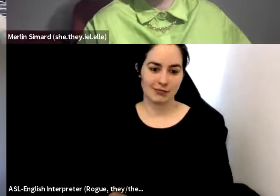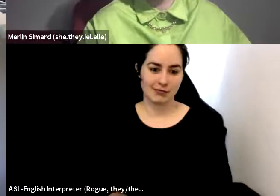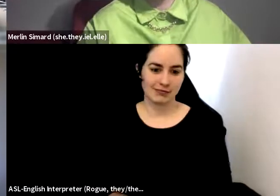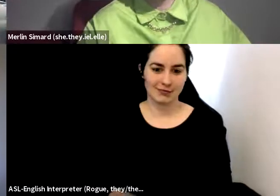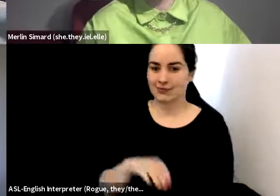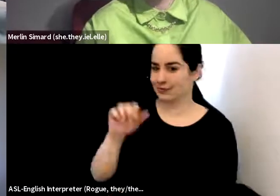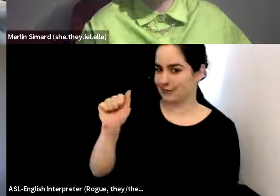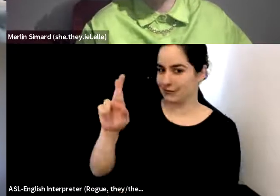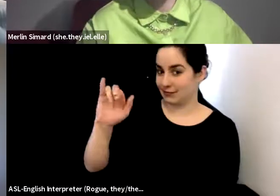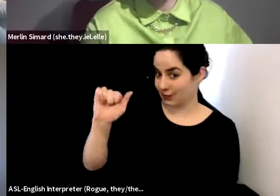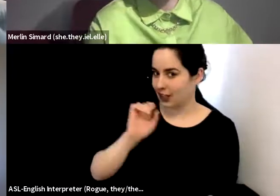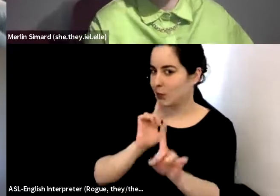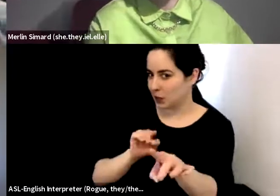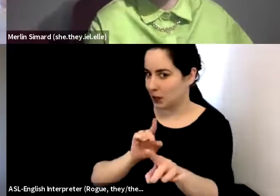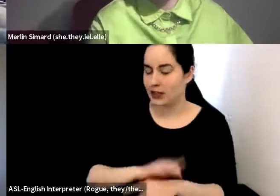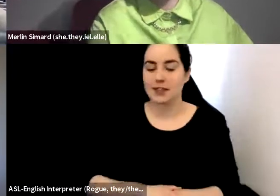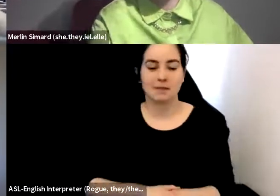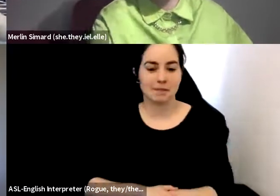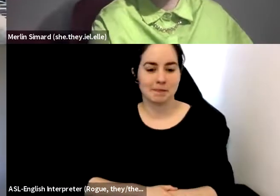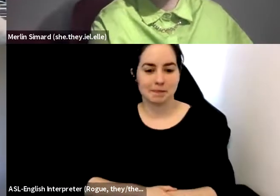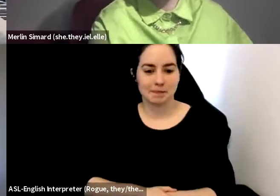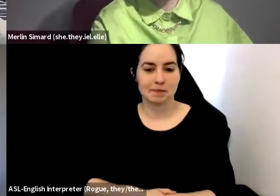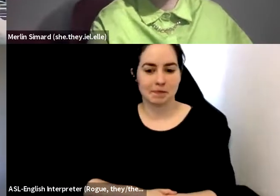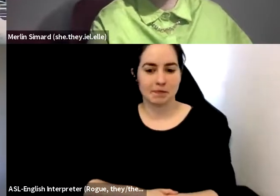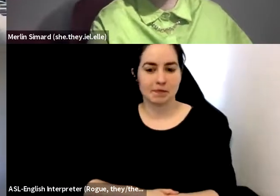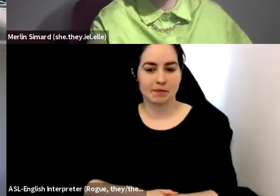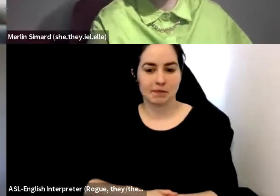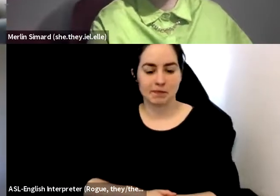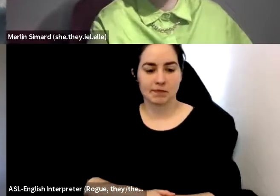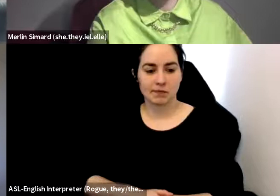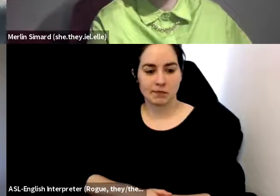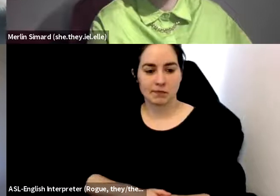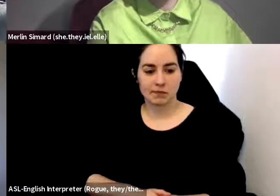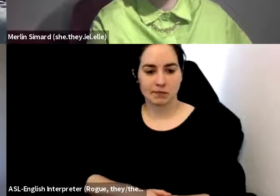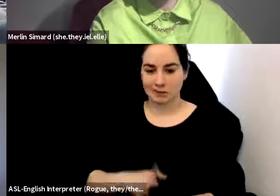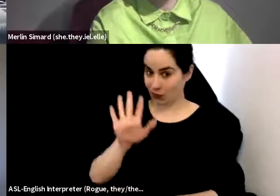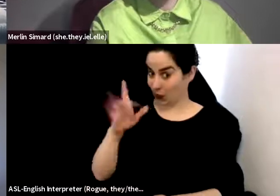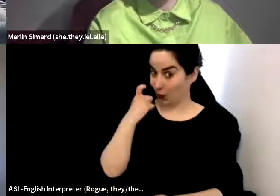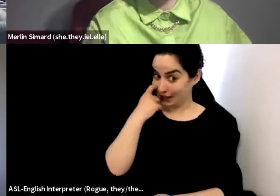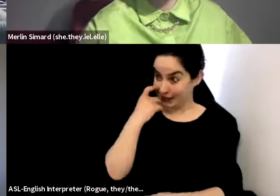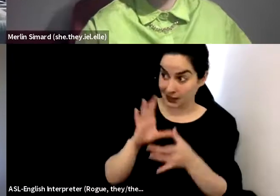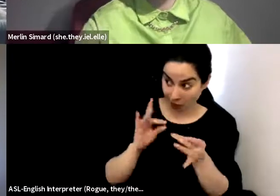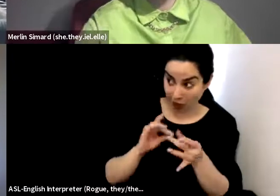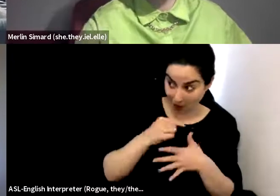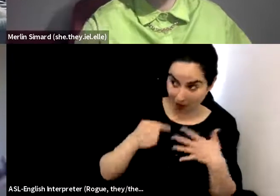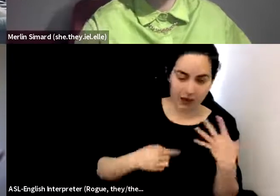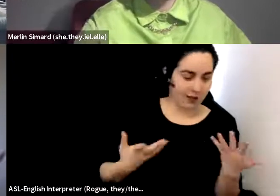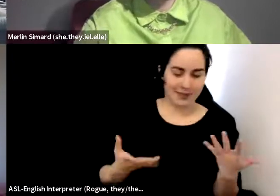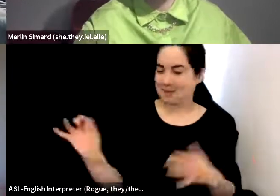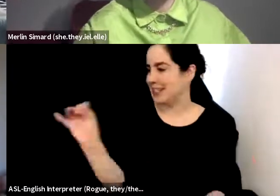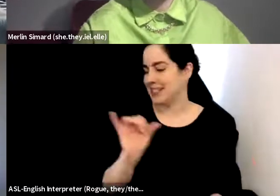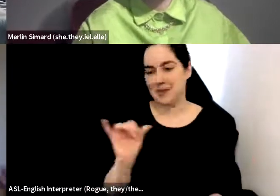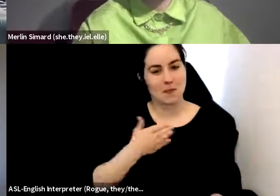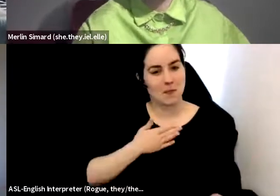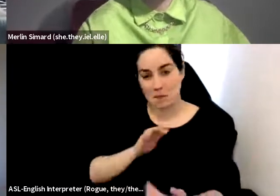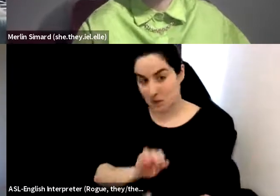This is Aria speaking, and a lot of what you've said, Yolanda, integrates into how I work